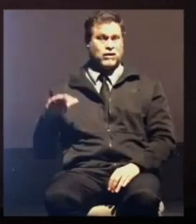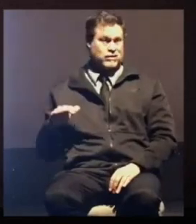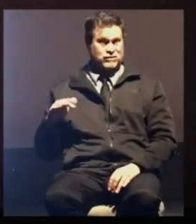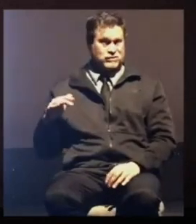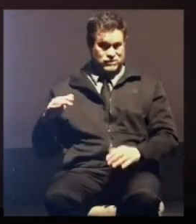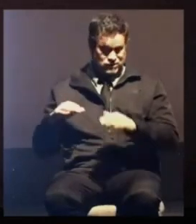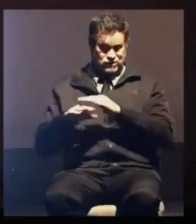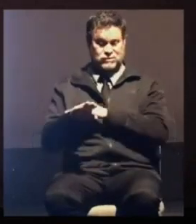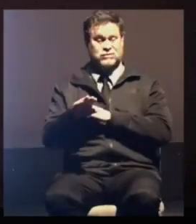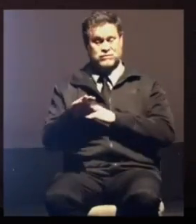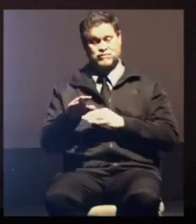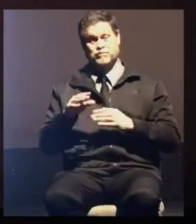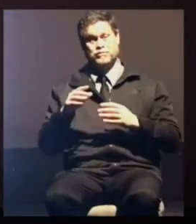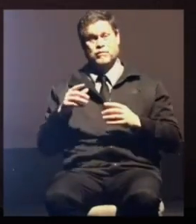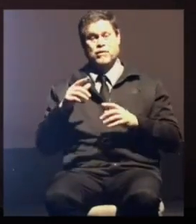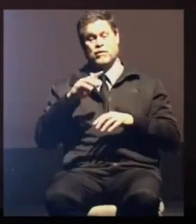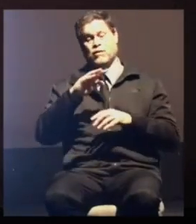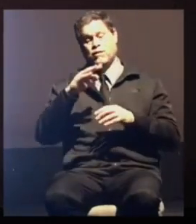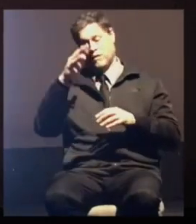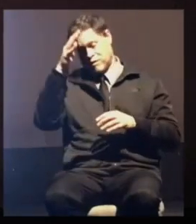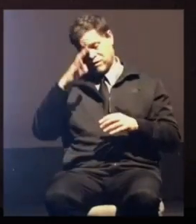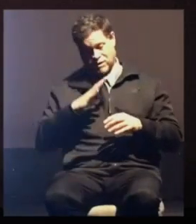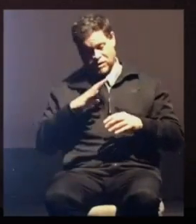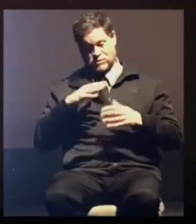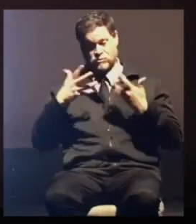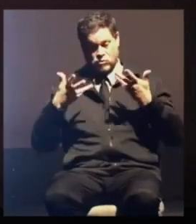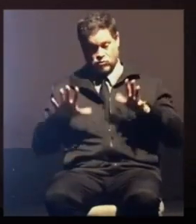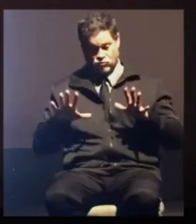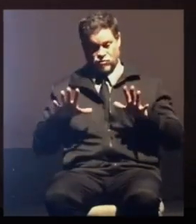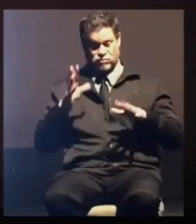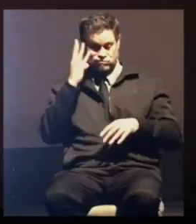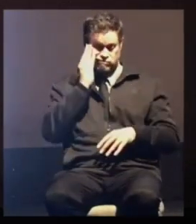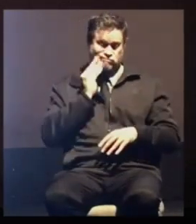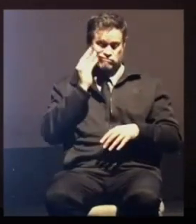guys that have been there set the example for the young guys.